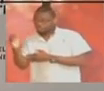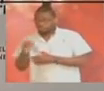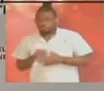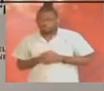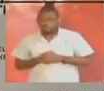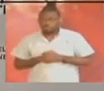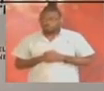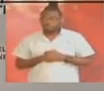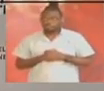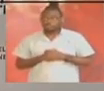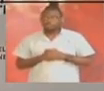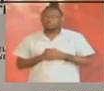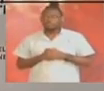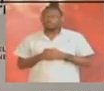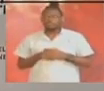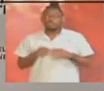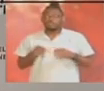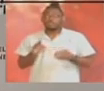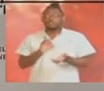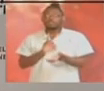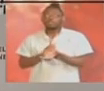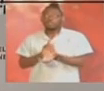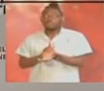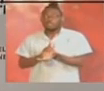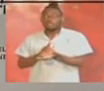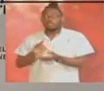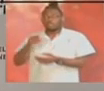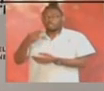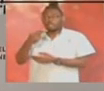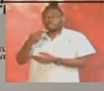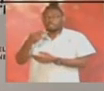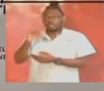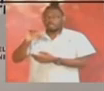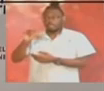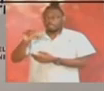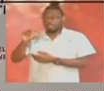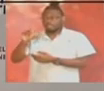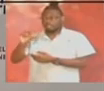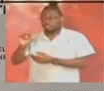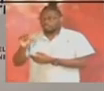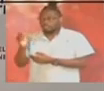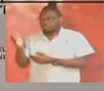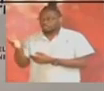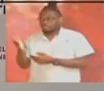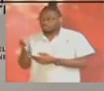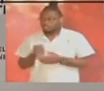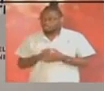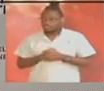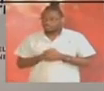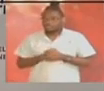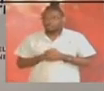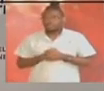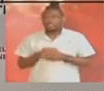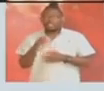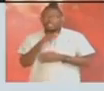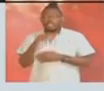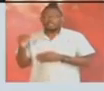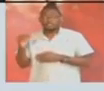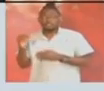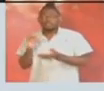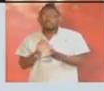of Health, Dr. Avery Hines, Technical Director, Epidemiology, and Dr. Michelle